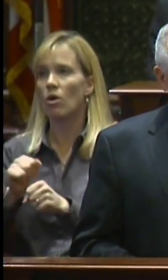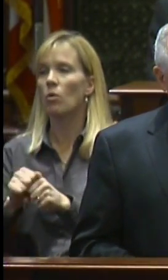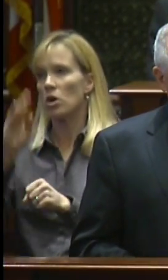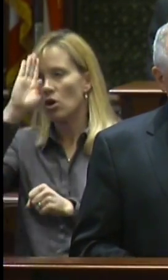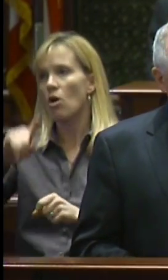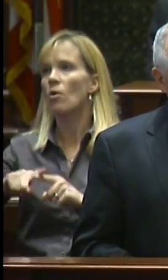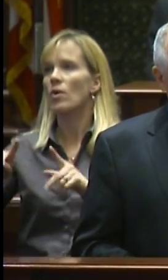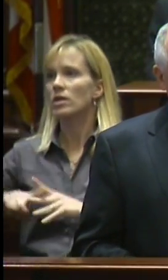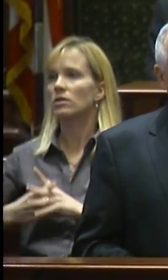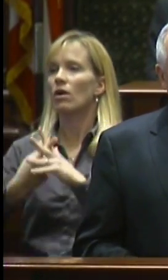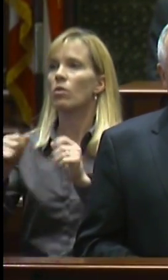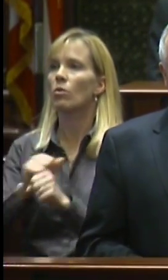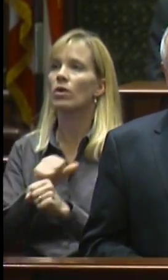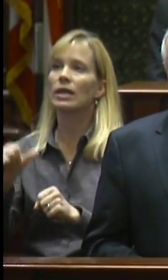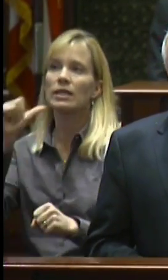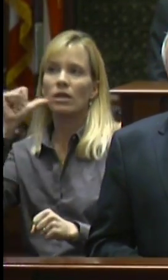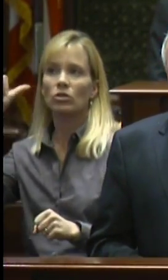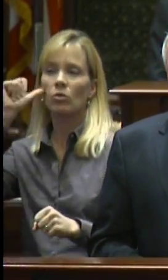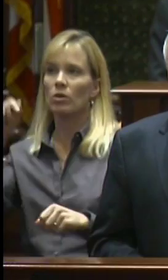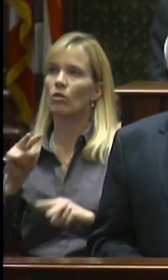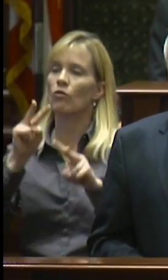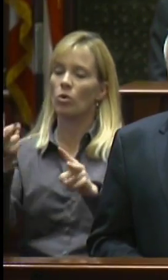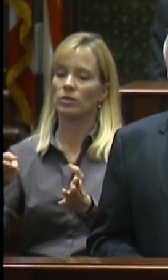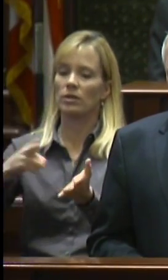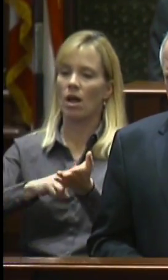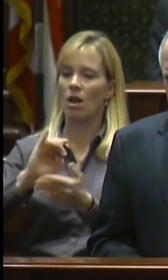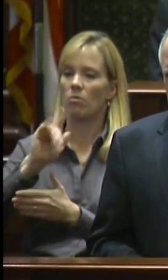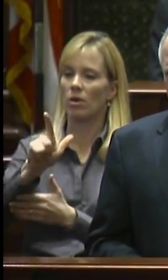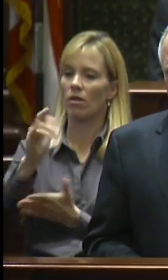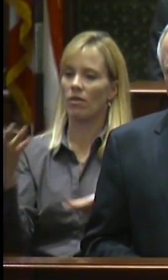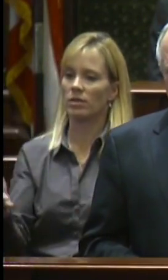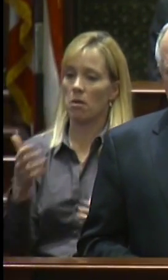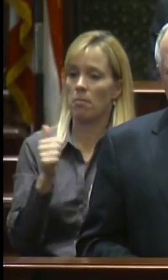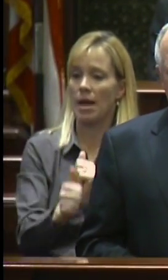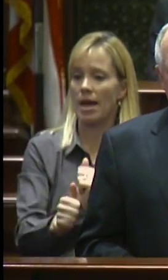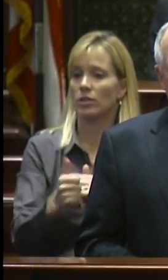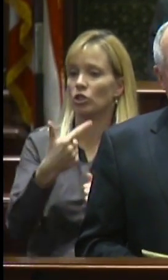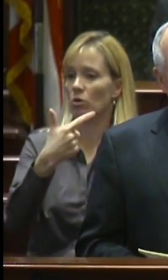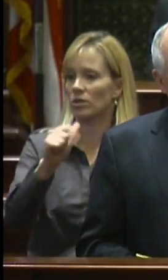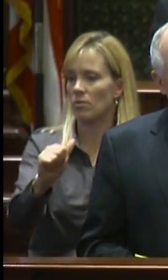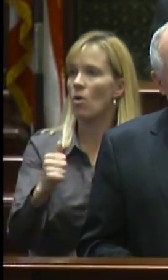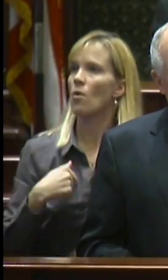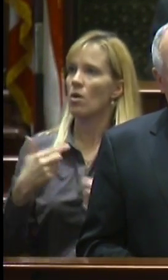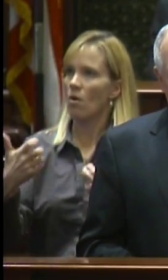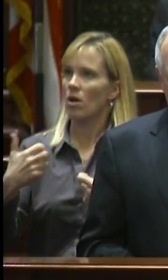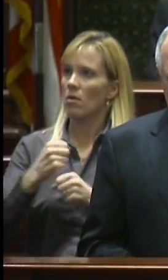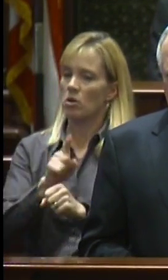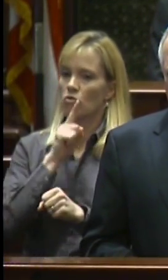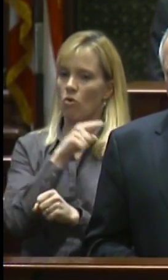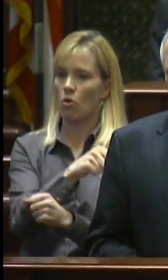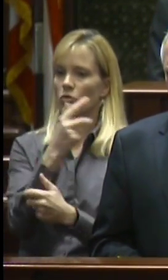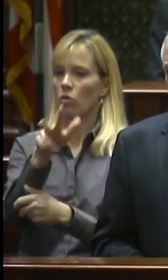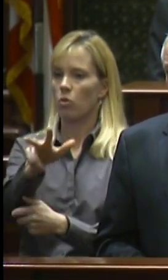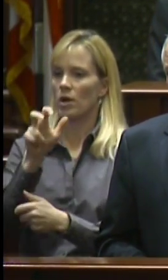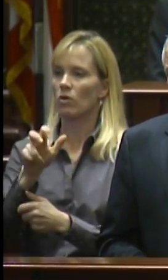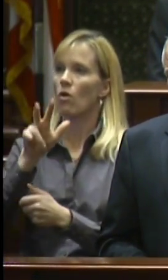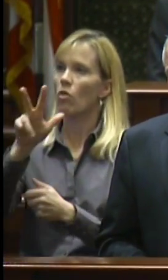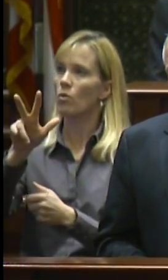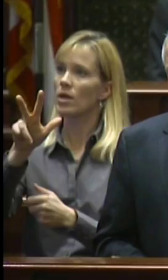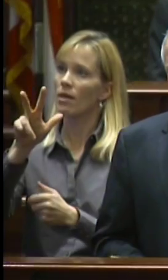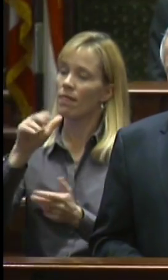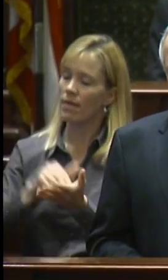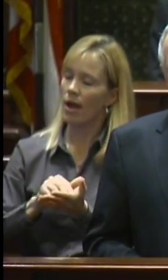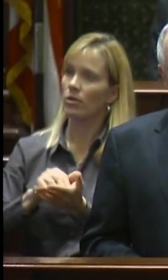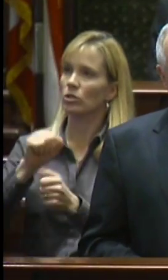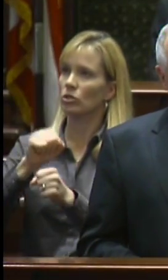began that work yesterday. Look forward to signing the bill that has passed the General Assembly. We want to make sure that those